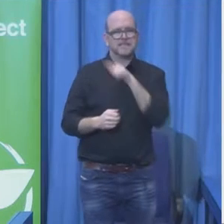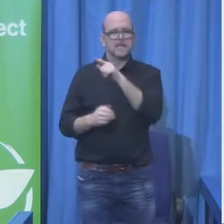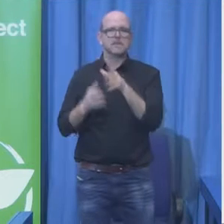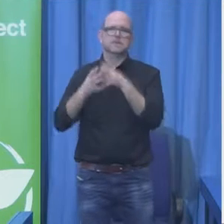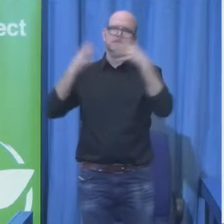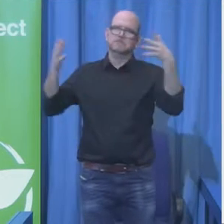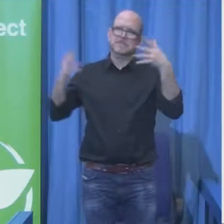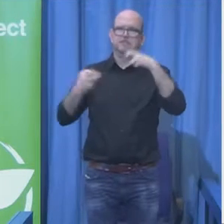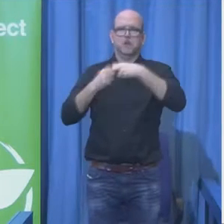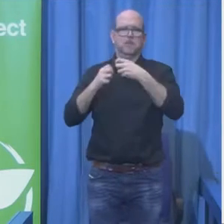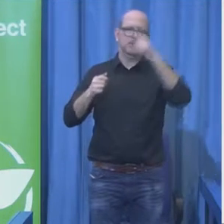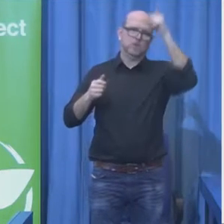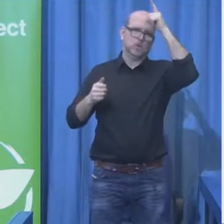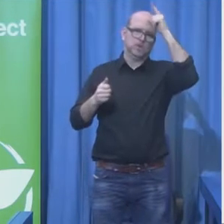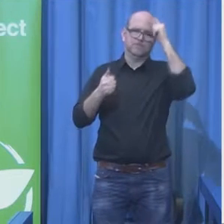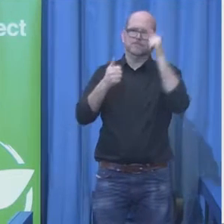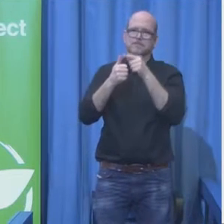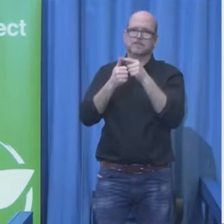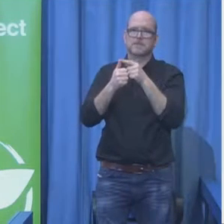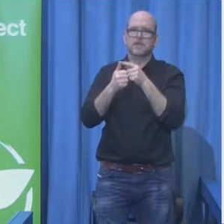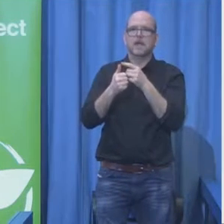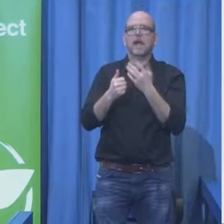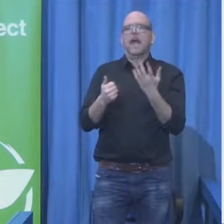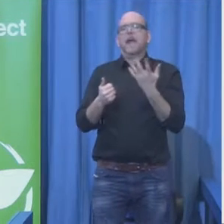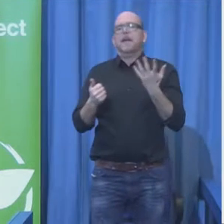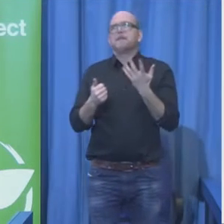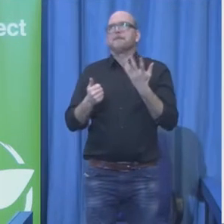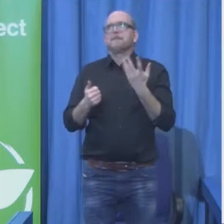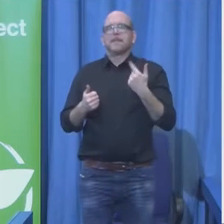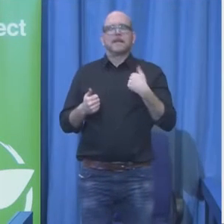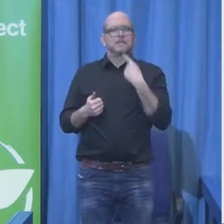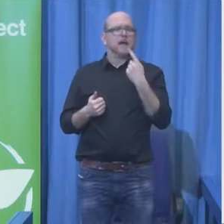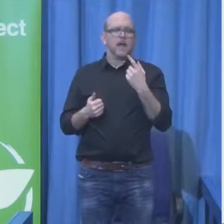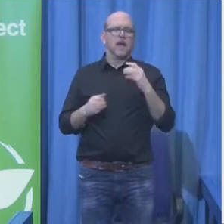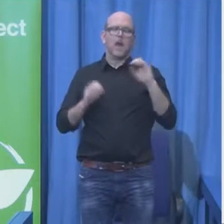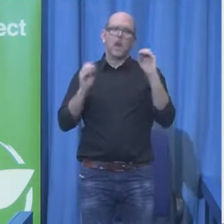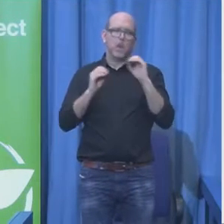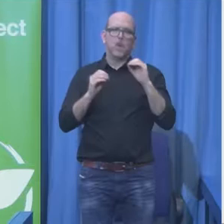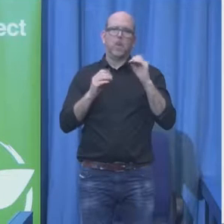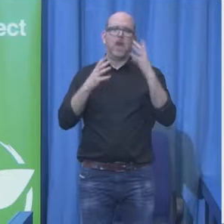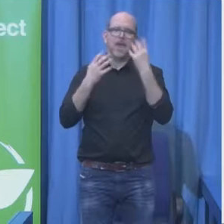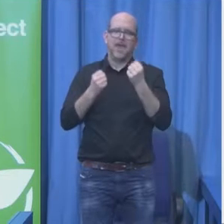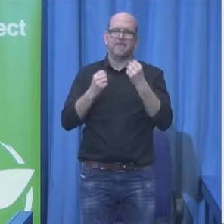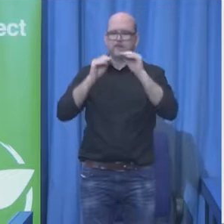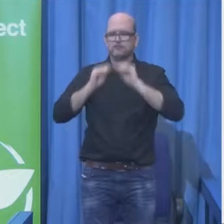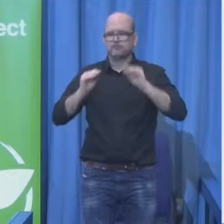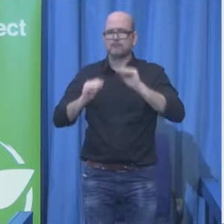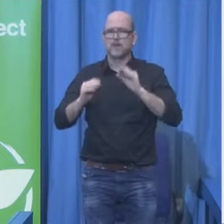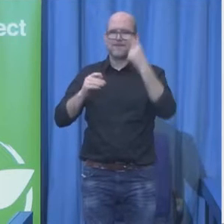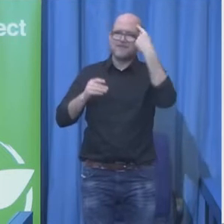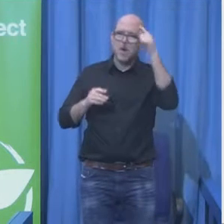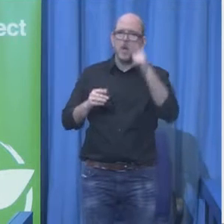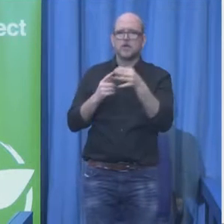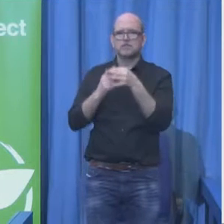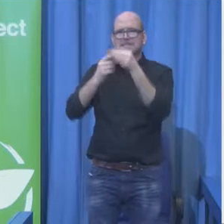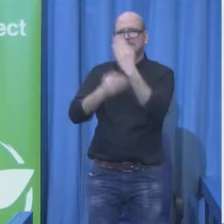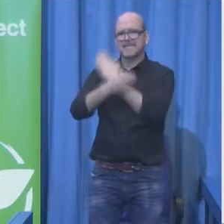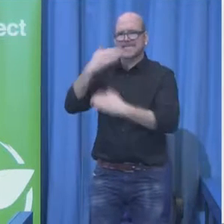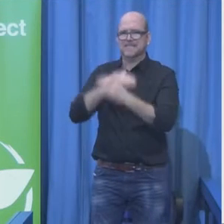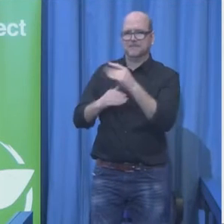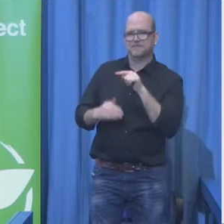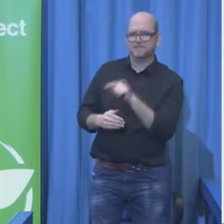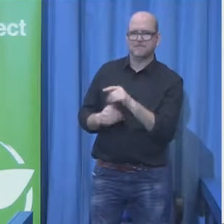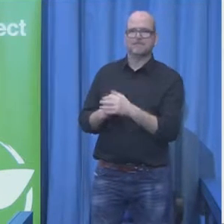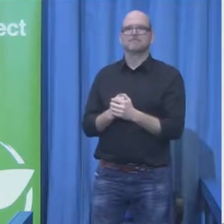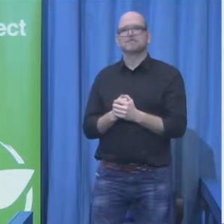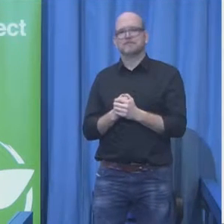is how to raise that percentage and get more children with disabilities into school and receiving a good education.